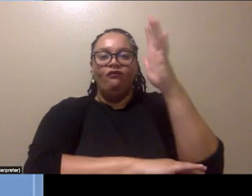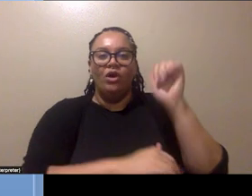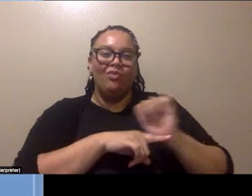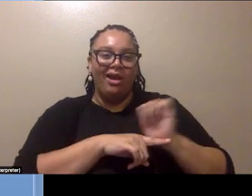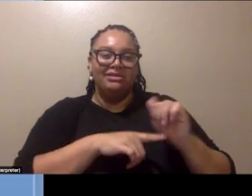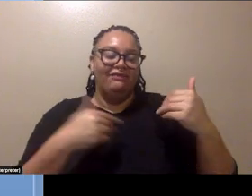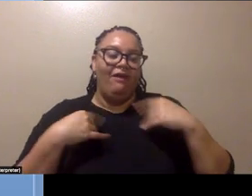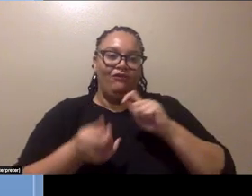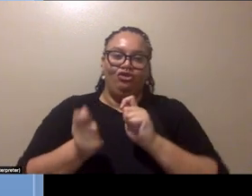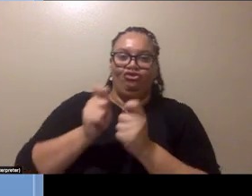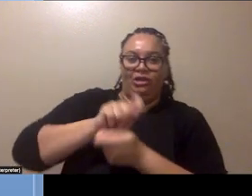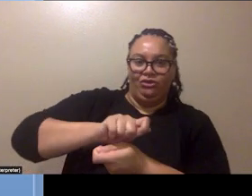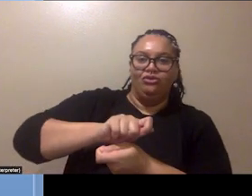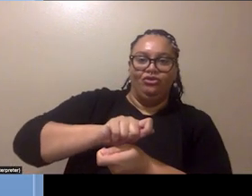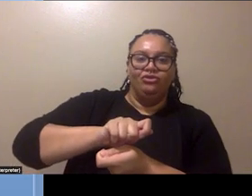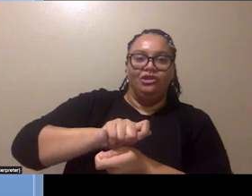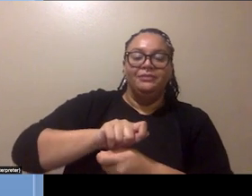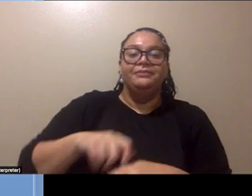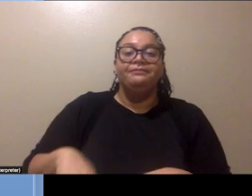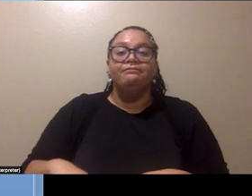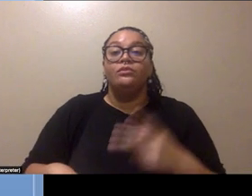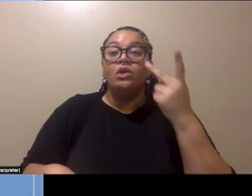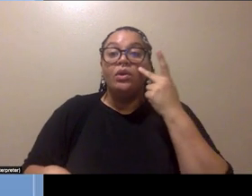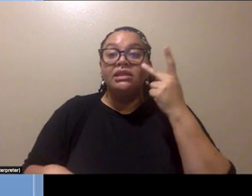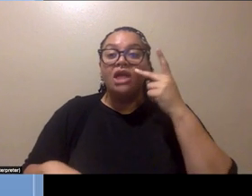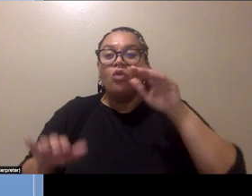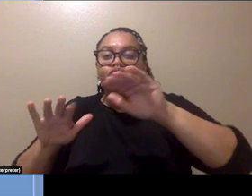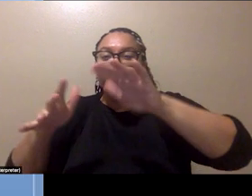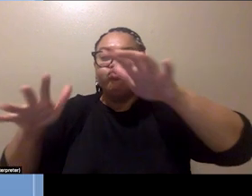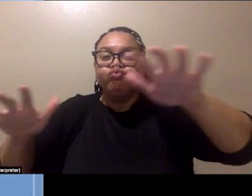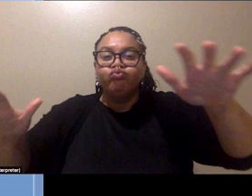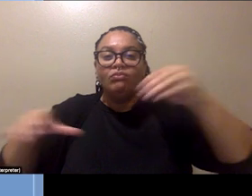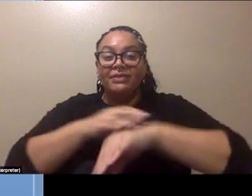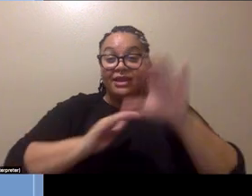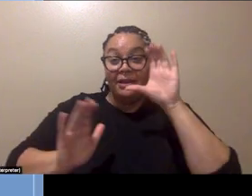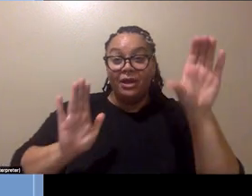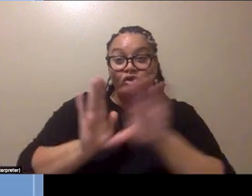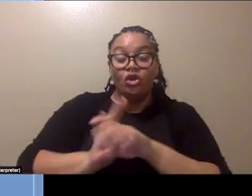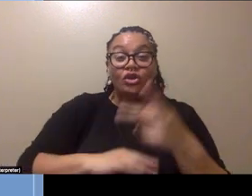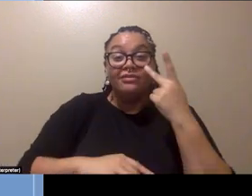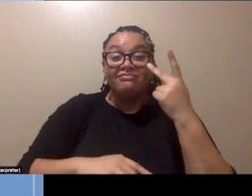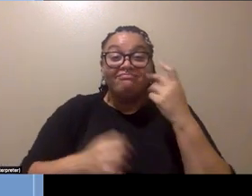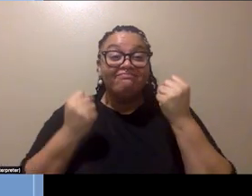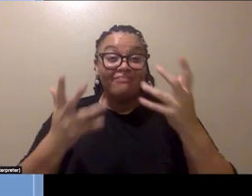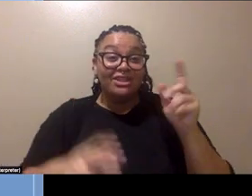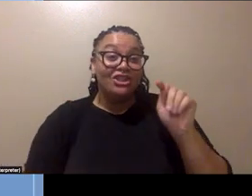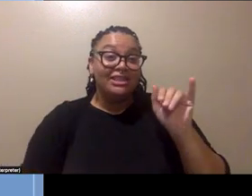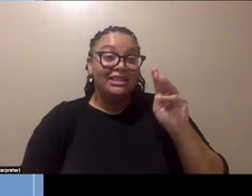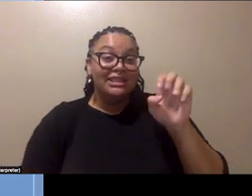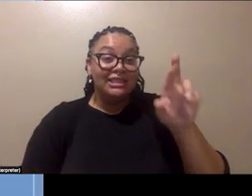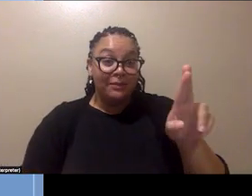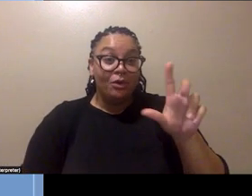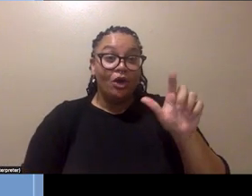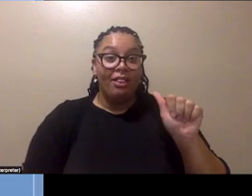evolved. This obviously is a large clear cut, and then around it, you can see all this timberland